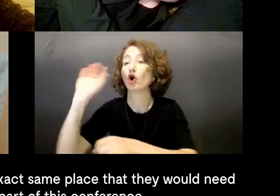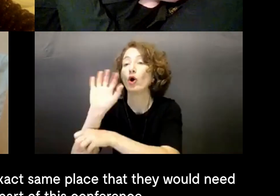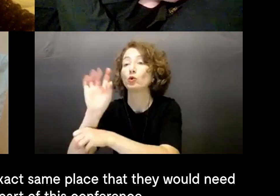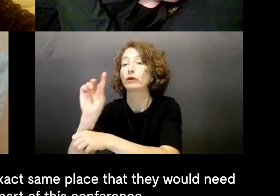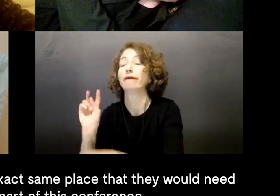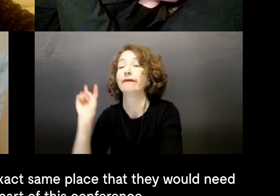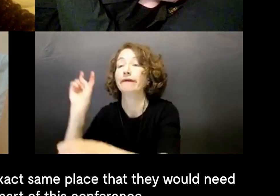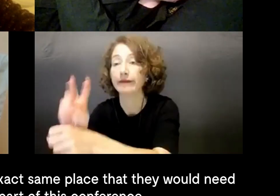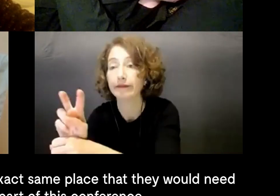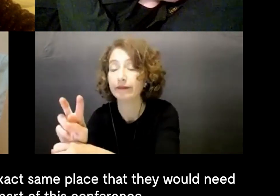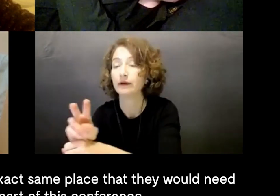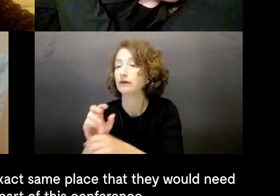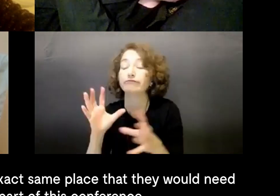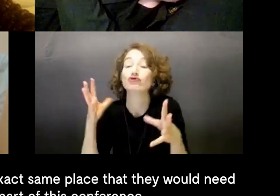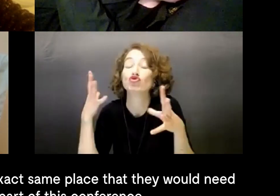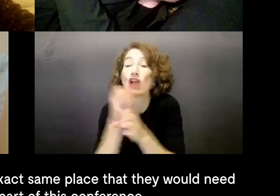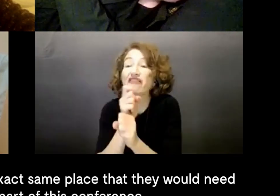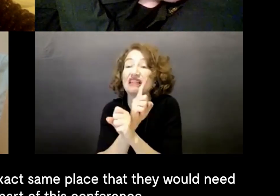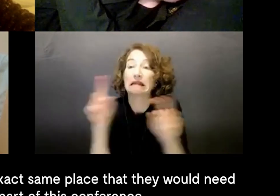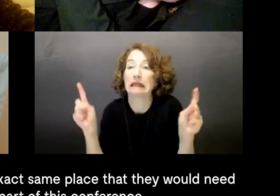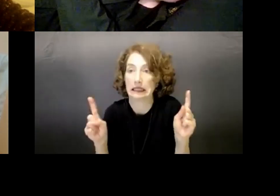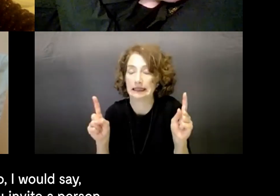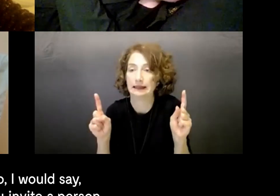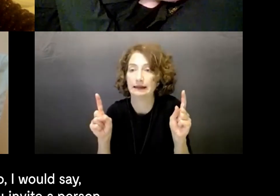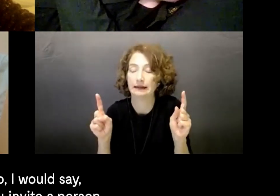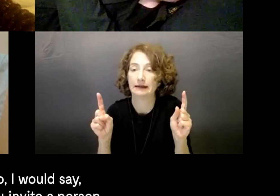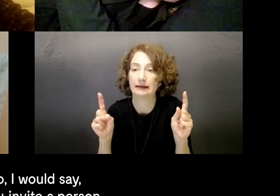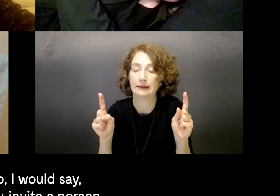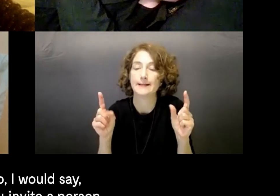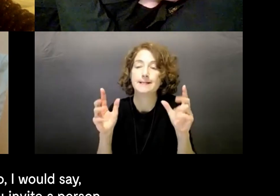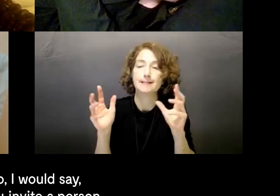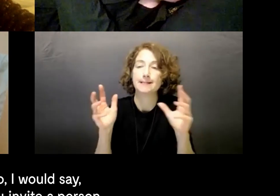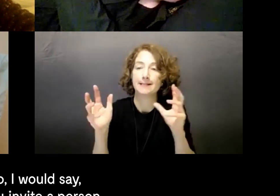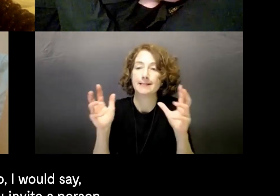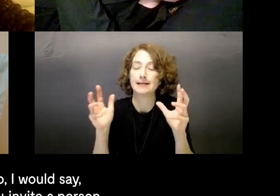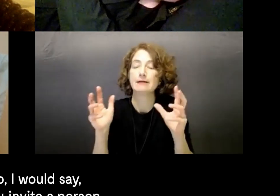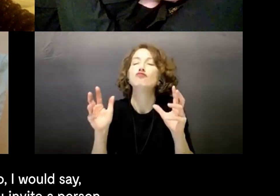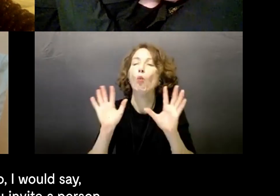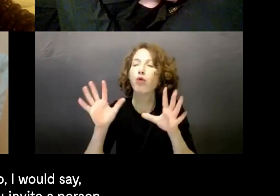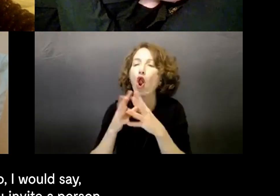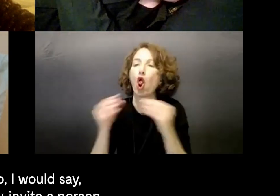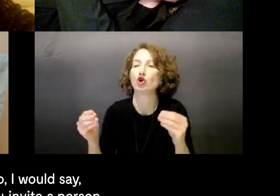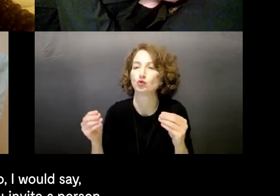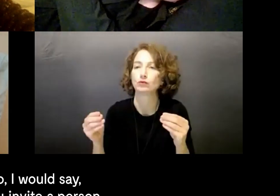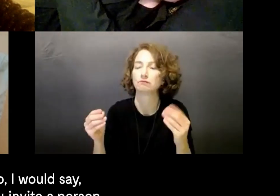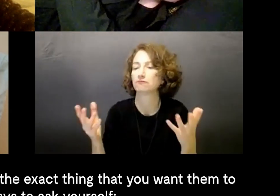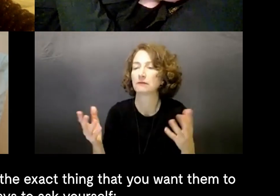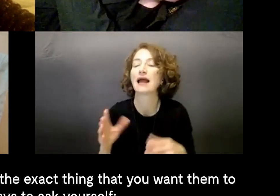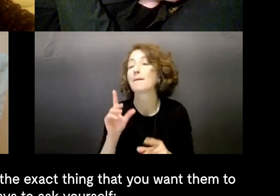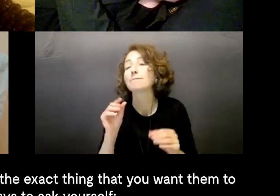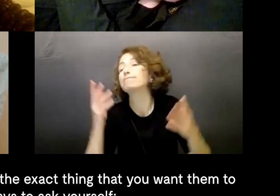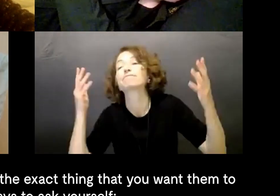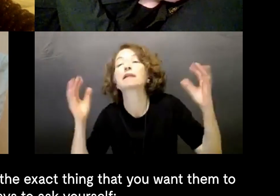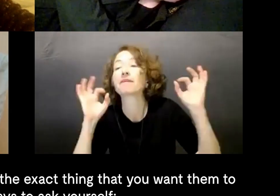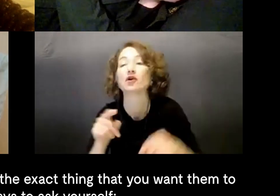be part of this conference. So I would say, if you invite a person and